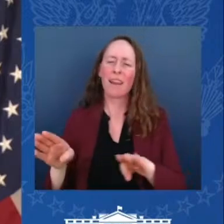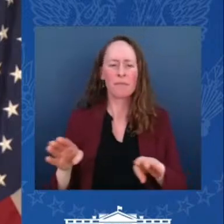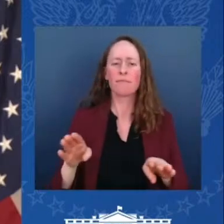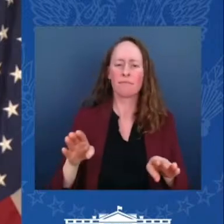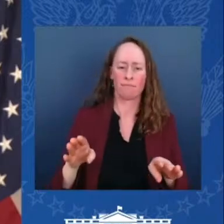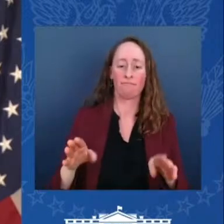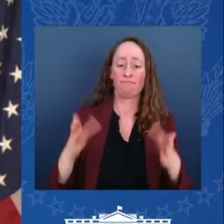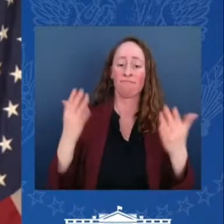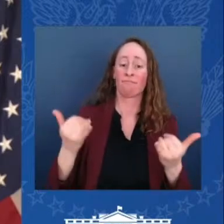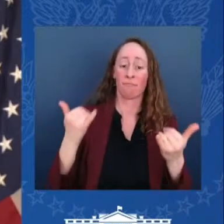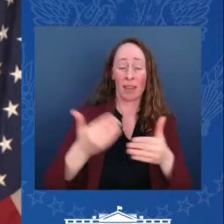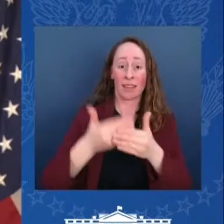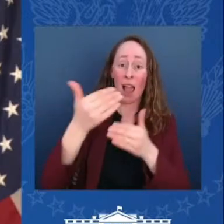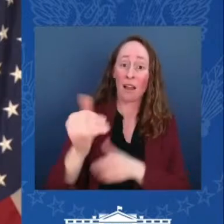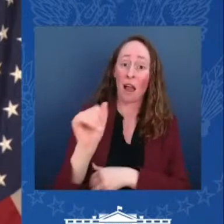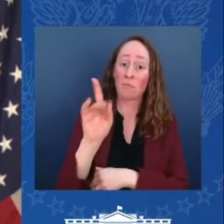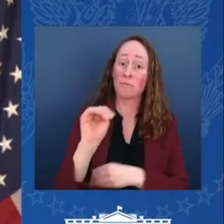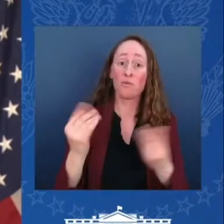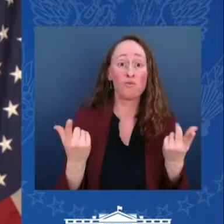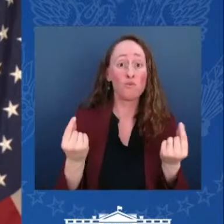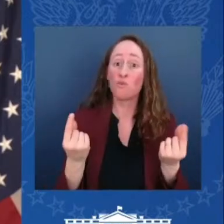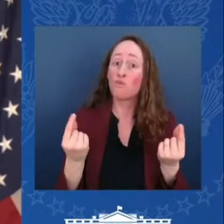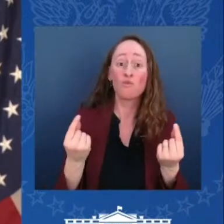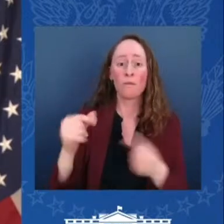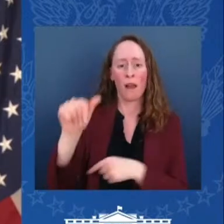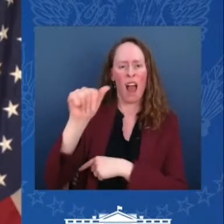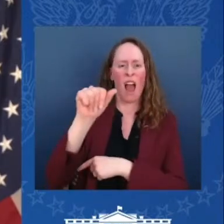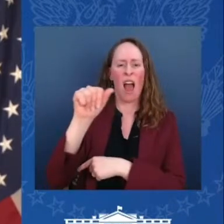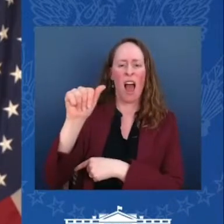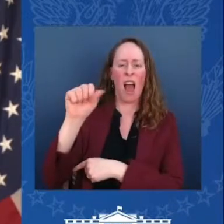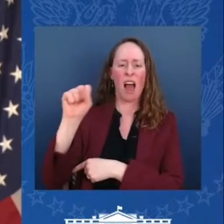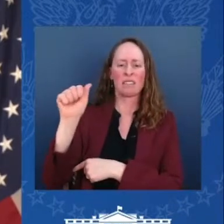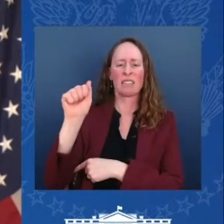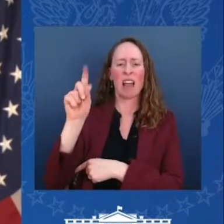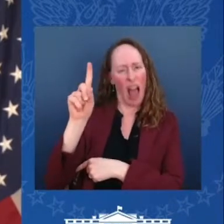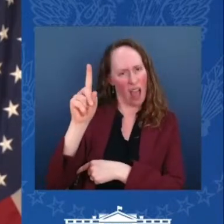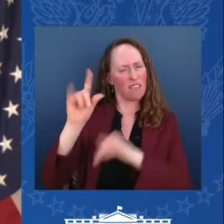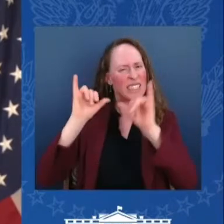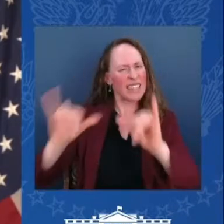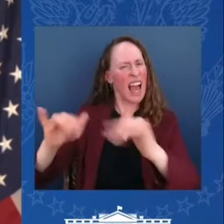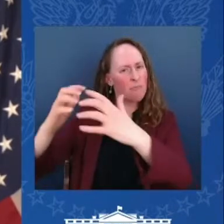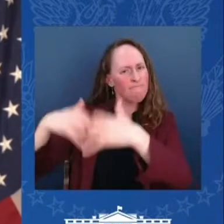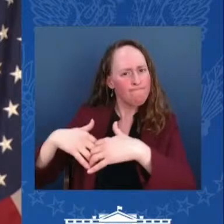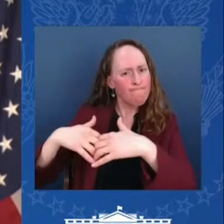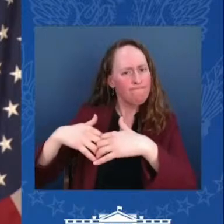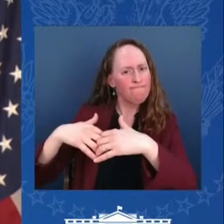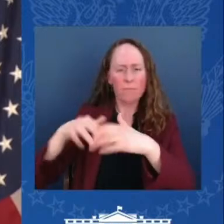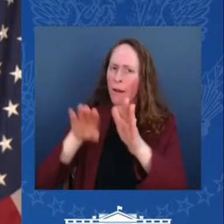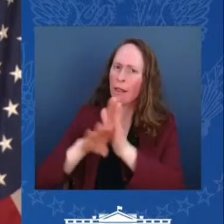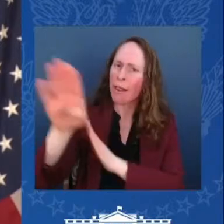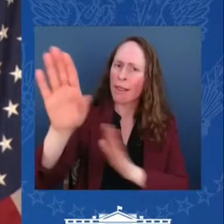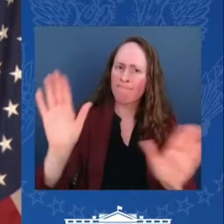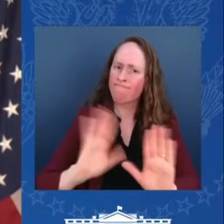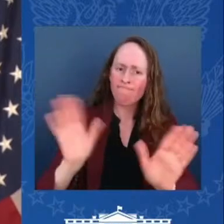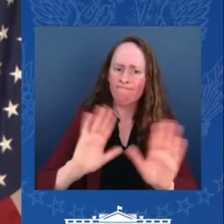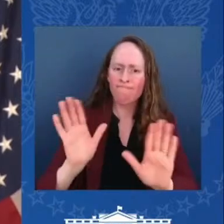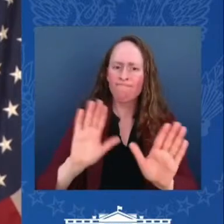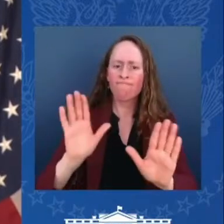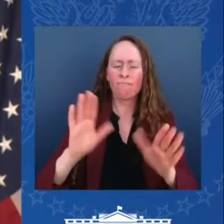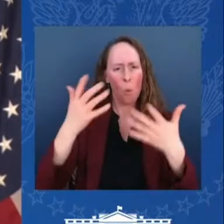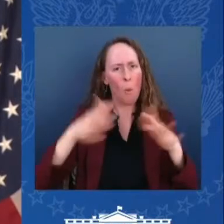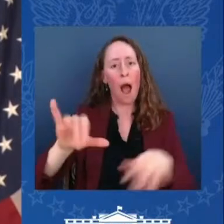Assad will not lead to resurgent vices in Syria. He's good. Carry forward the